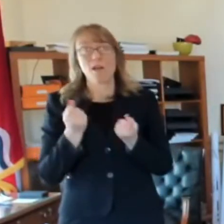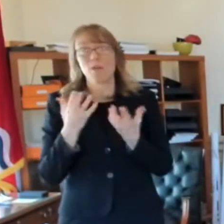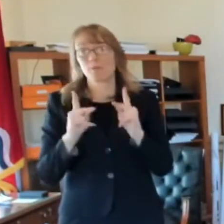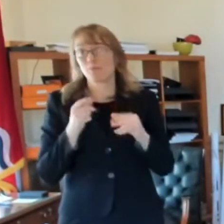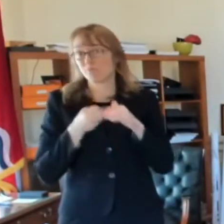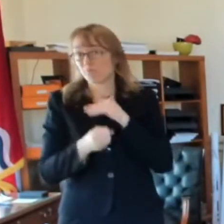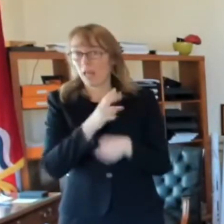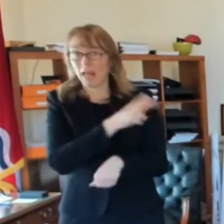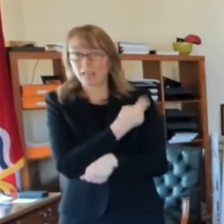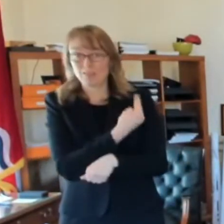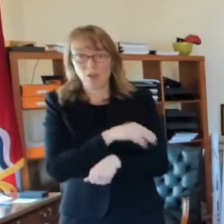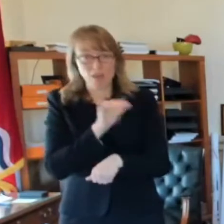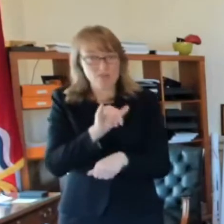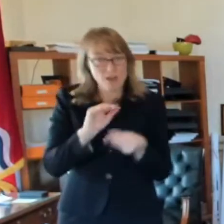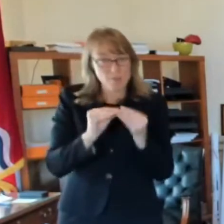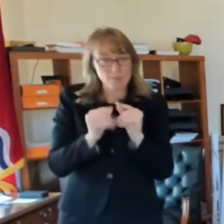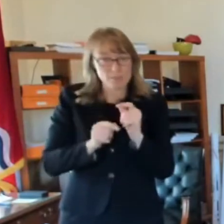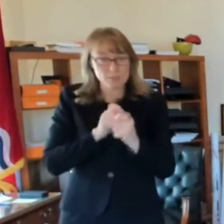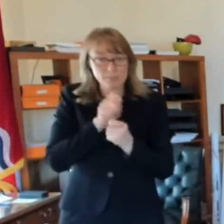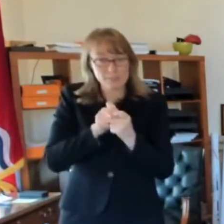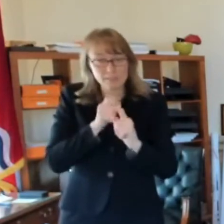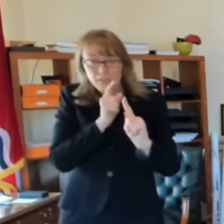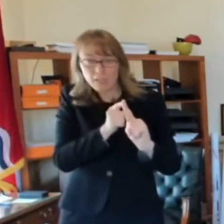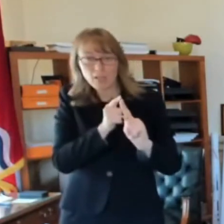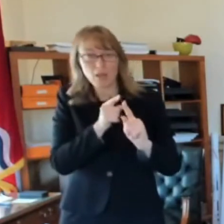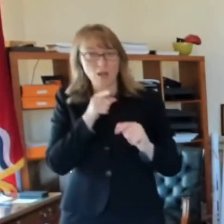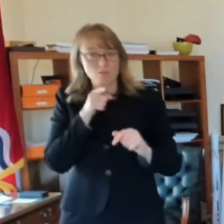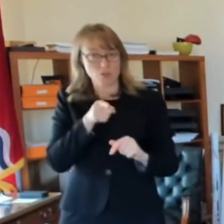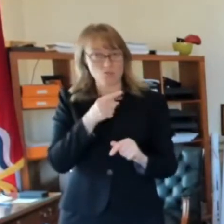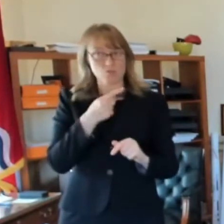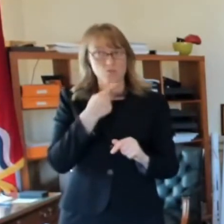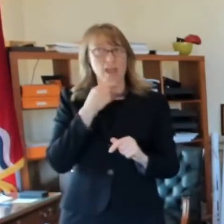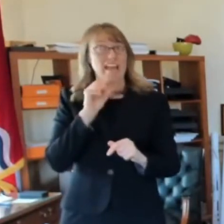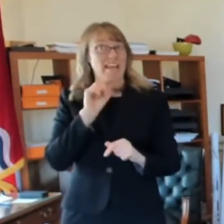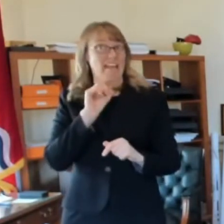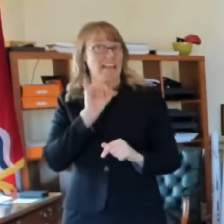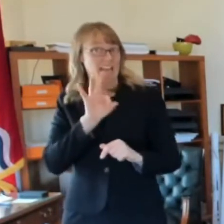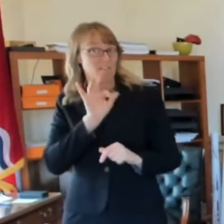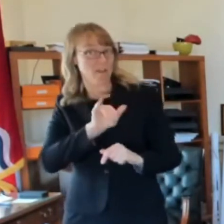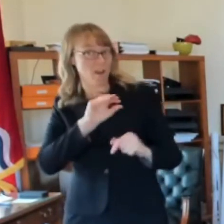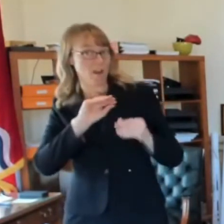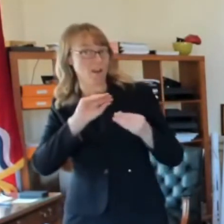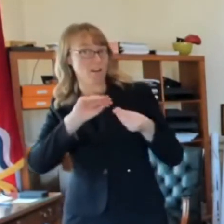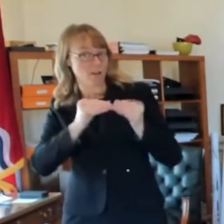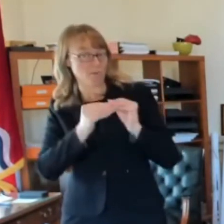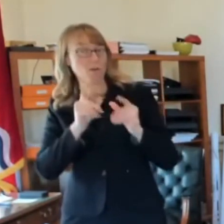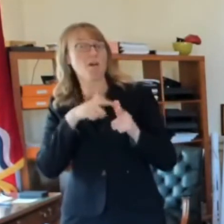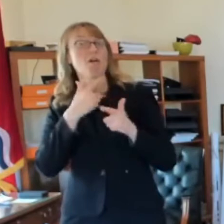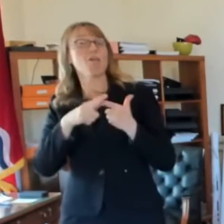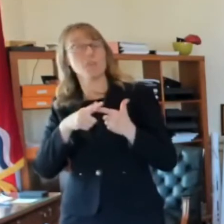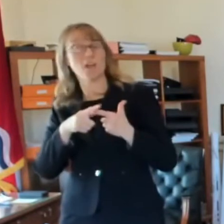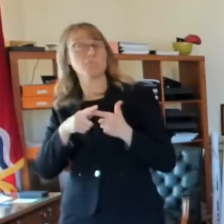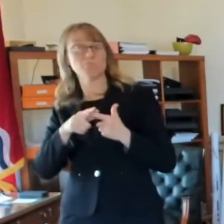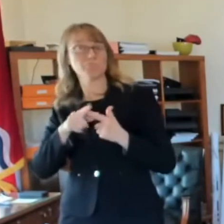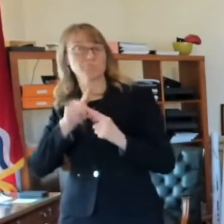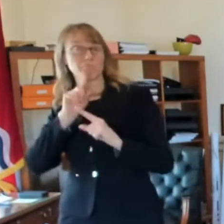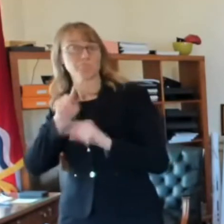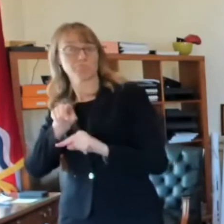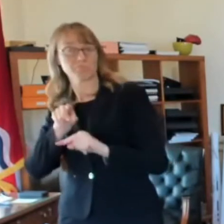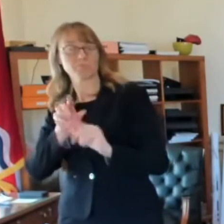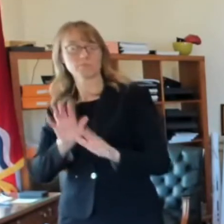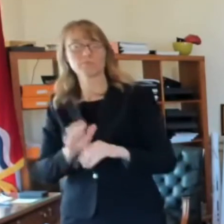from Jeff, wanting to know, moving forward, is there a case threshold or a hospitalization threshold level that you're keeping an eye on that